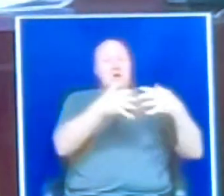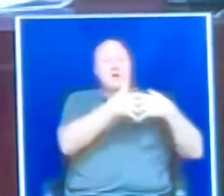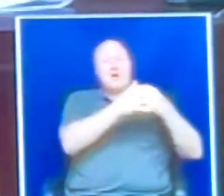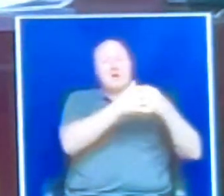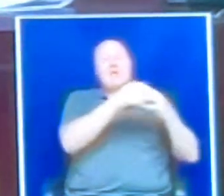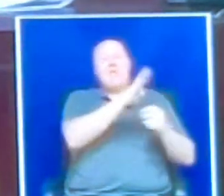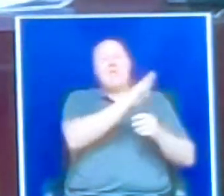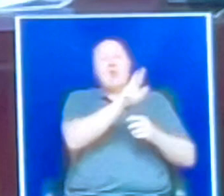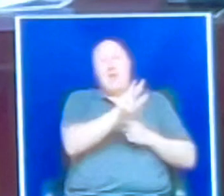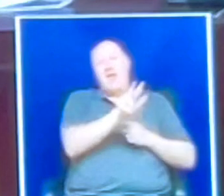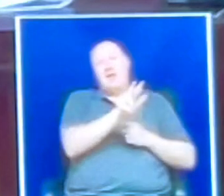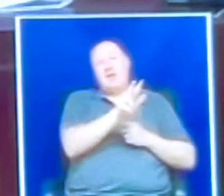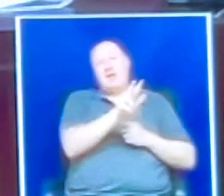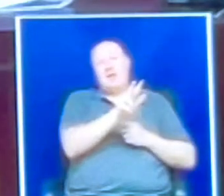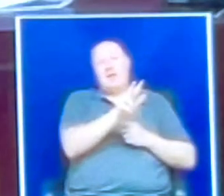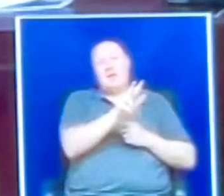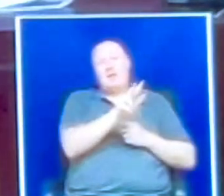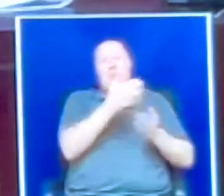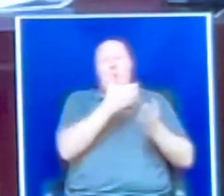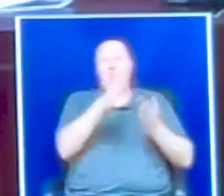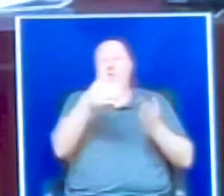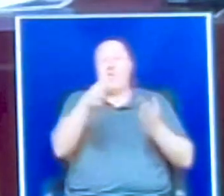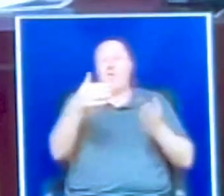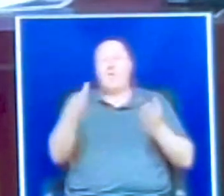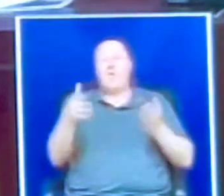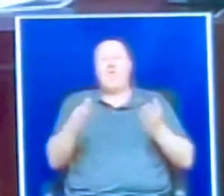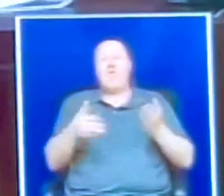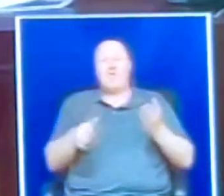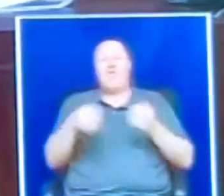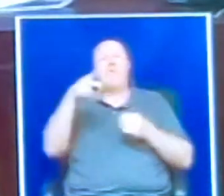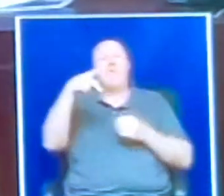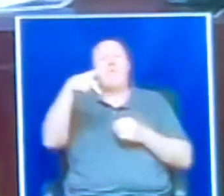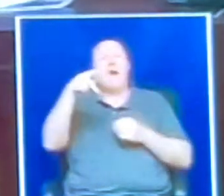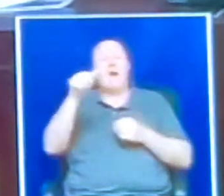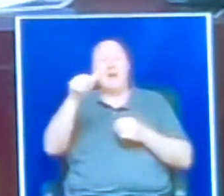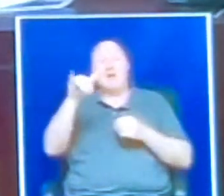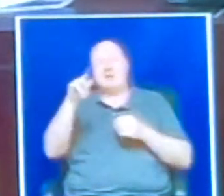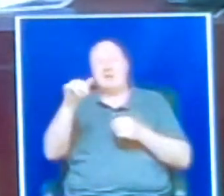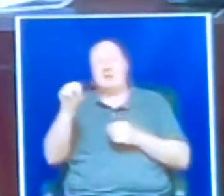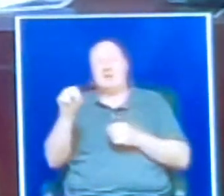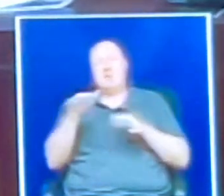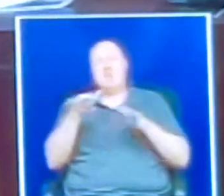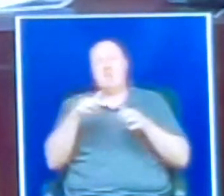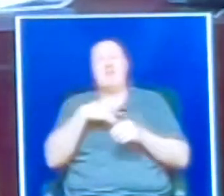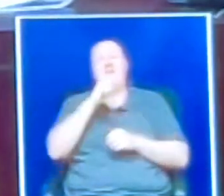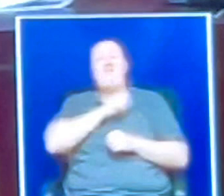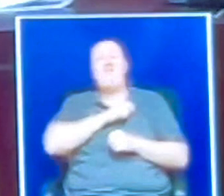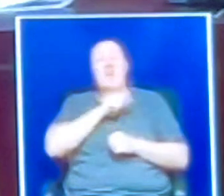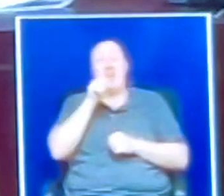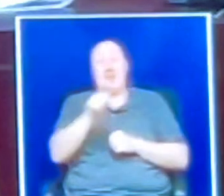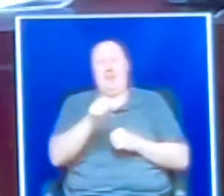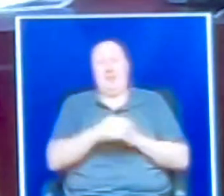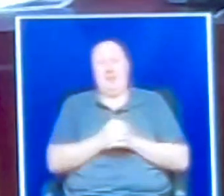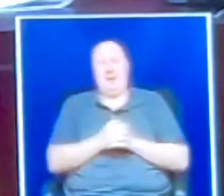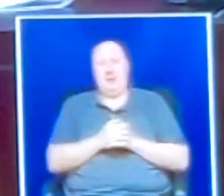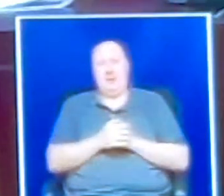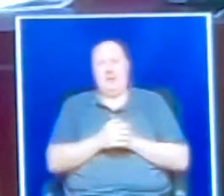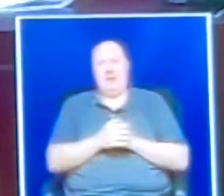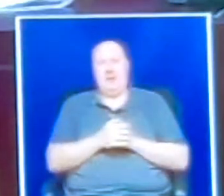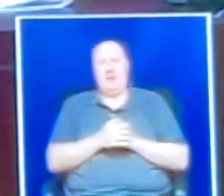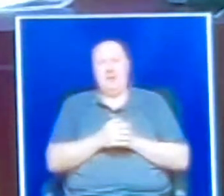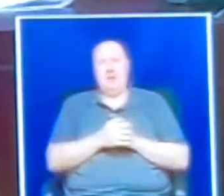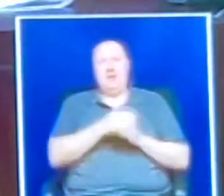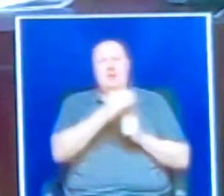powers through forced removals and ethnic cleansing of Palestinians. Fact. It was inaugurated as